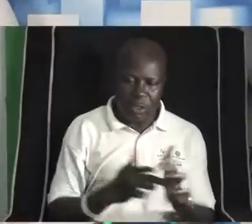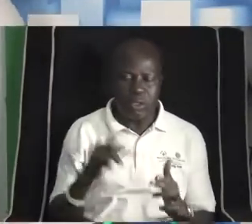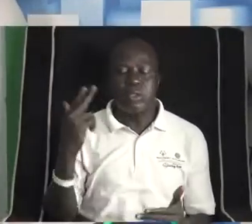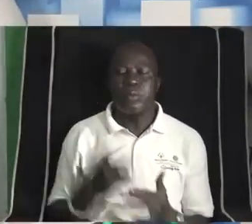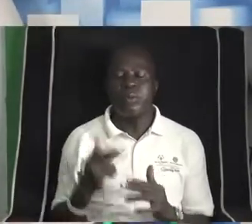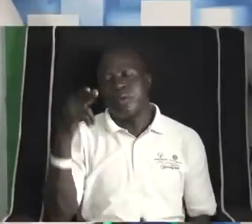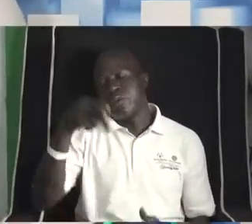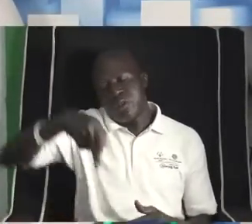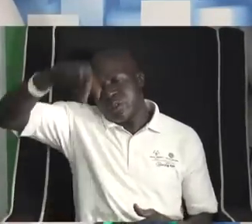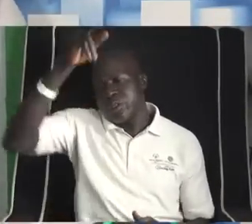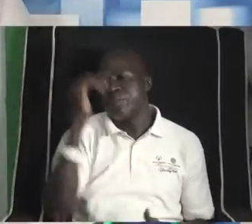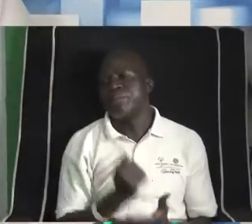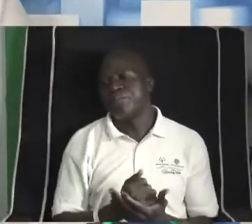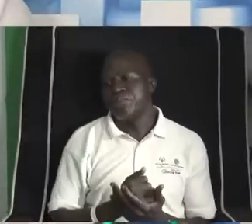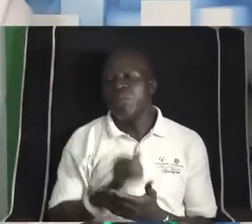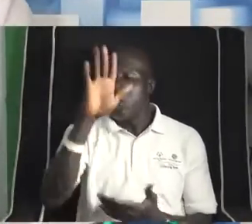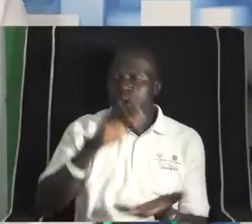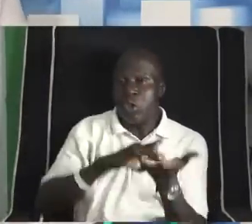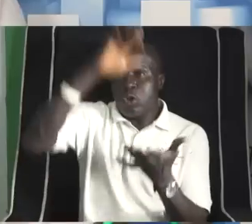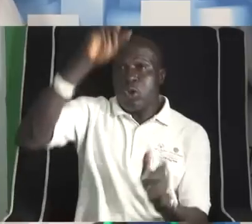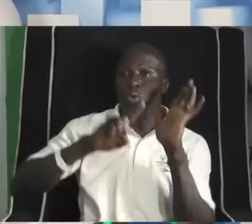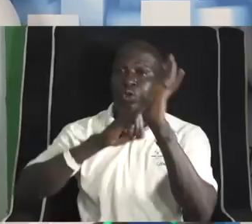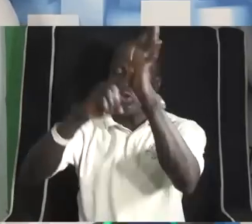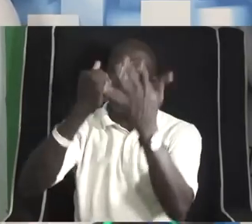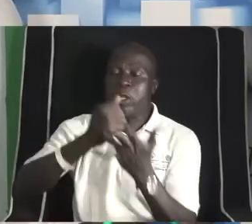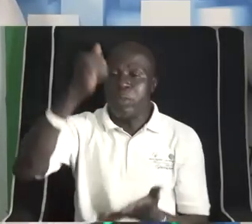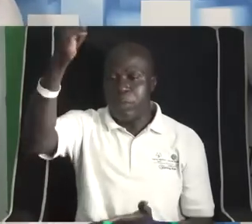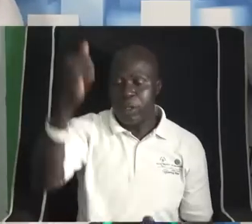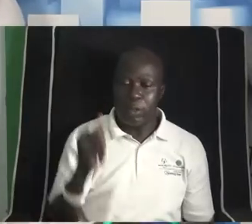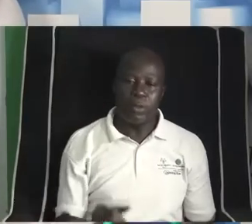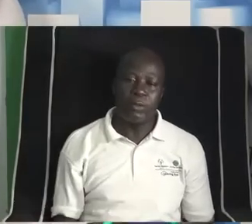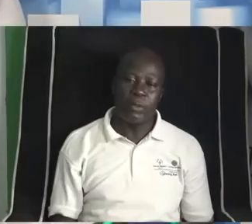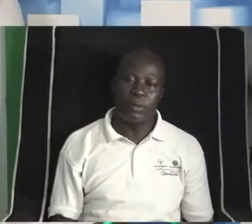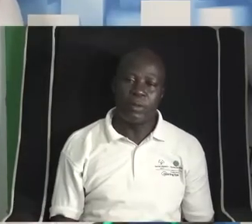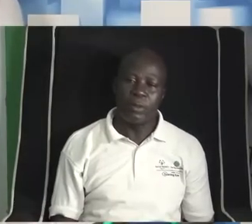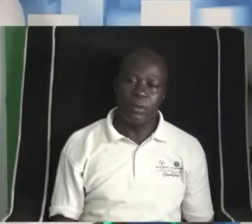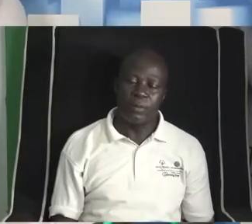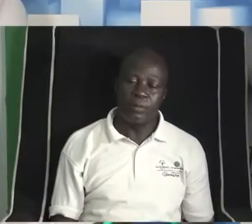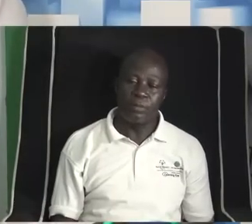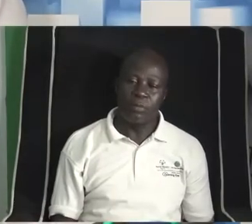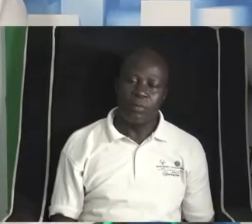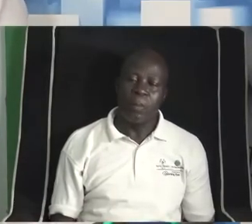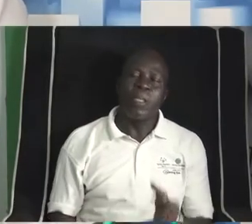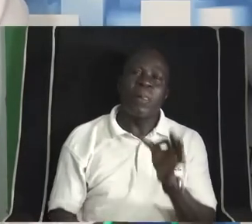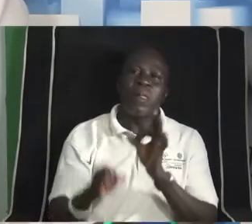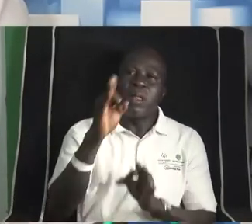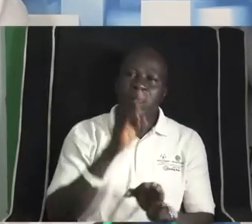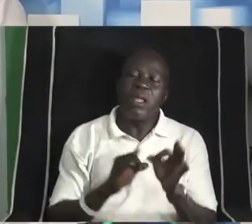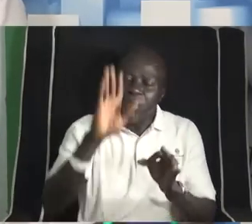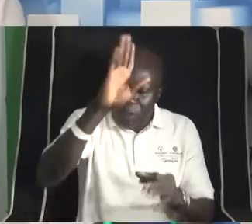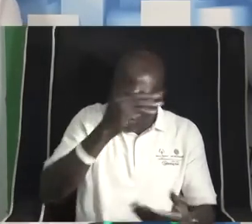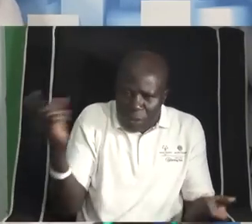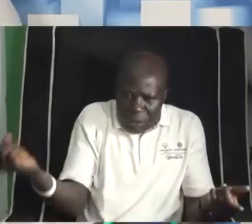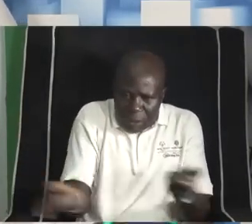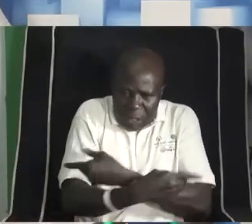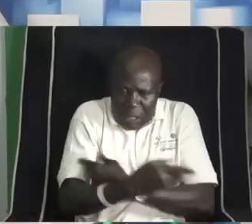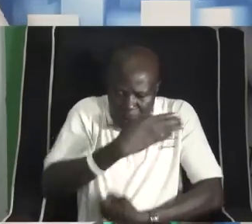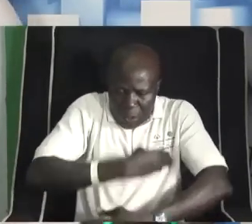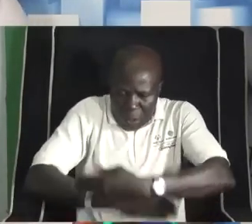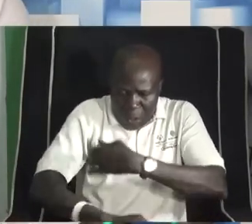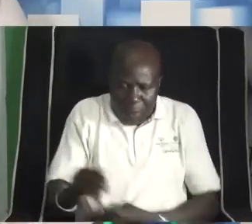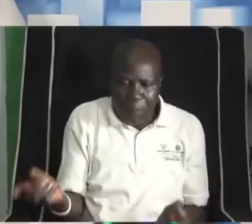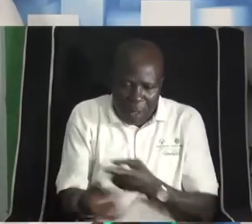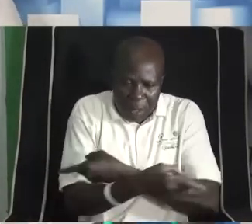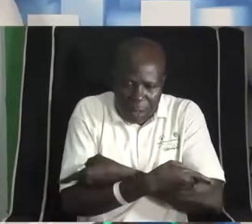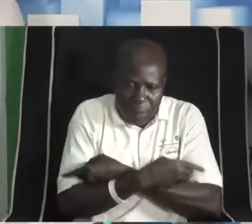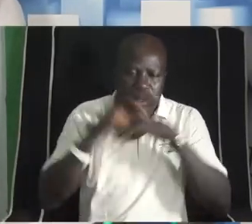love was so high in Jesus. Oh God, your glory will manifest. Those of you that